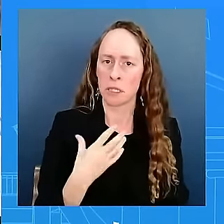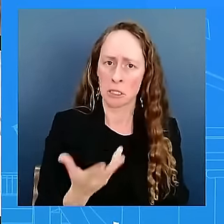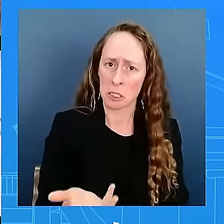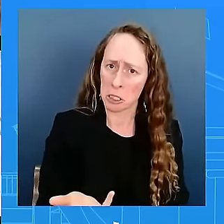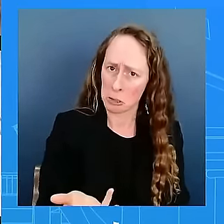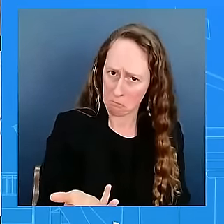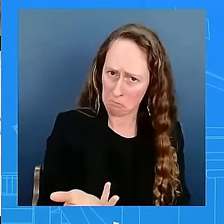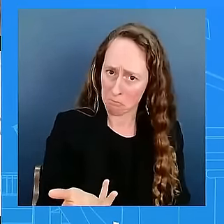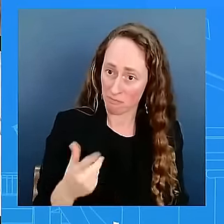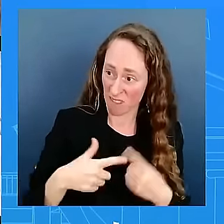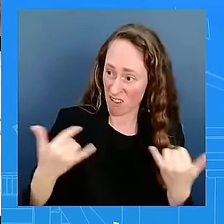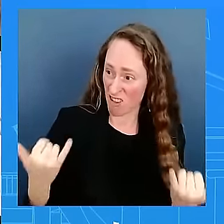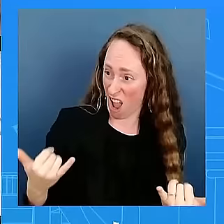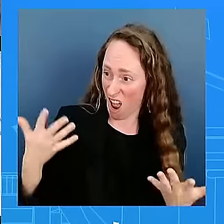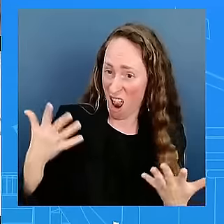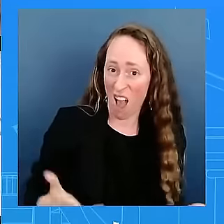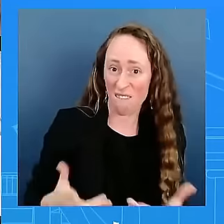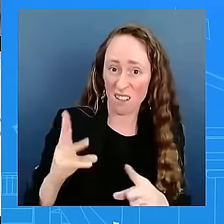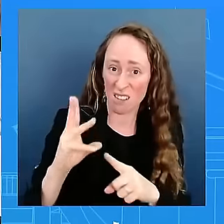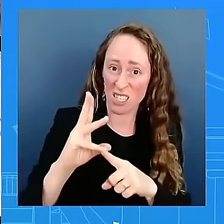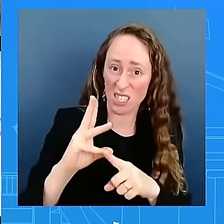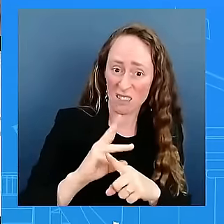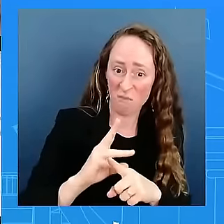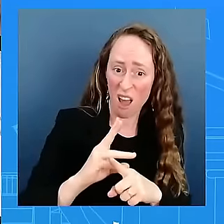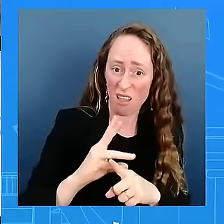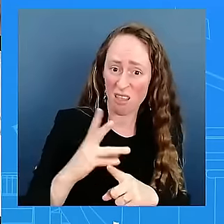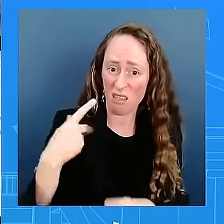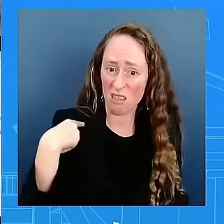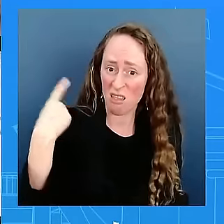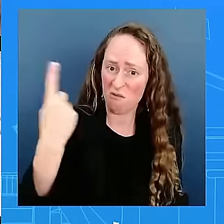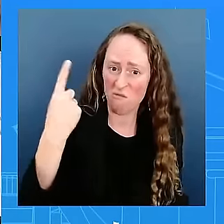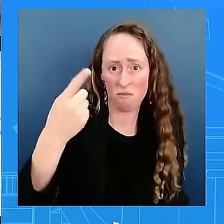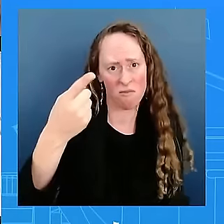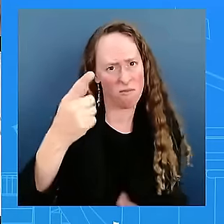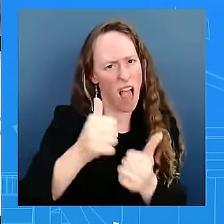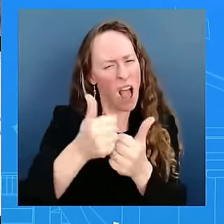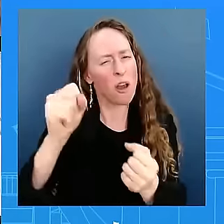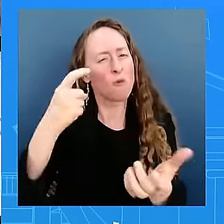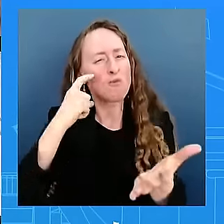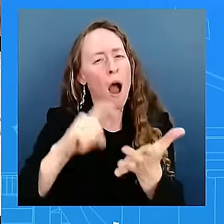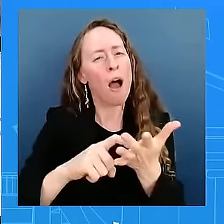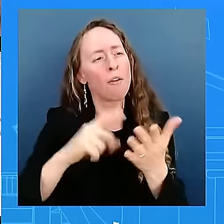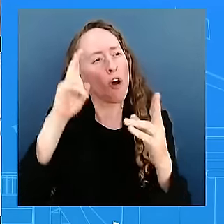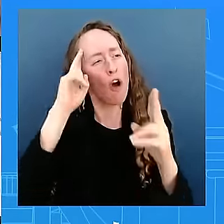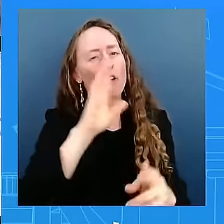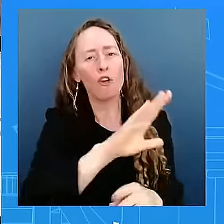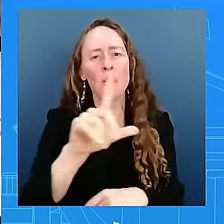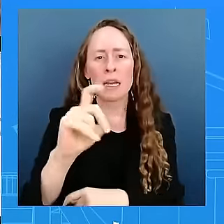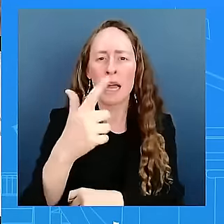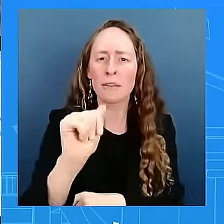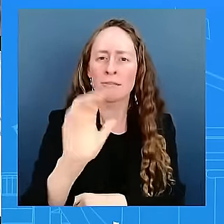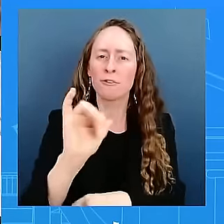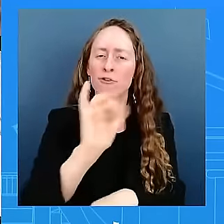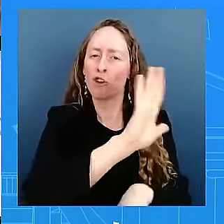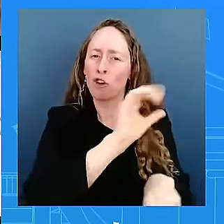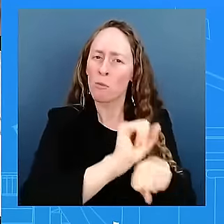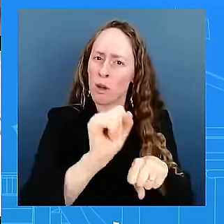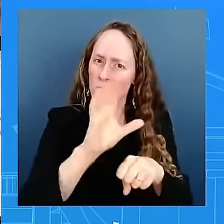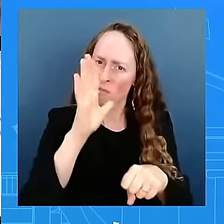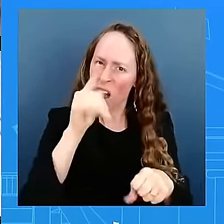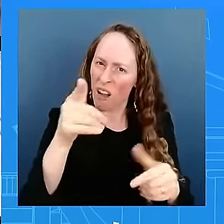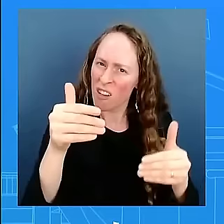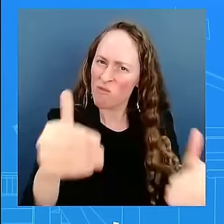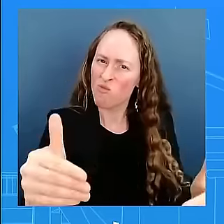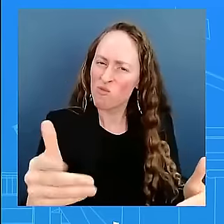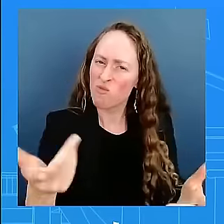more amenable to taking executive action, especially given the fact that he announced those Supreme Court reforms that came from a similar commission.